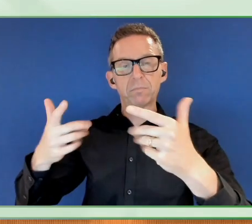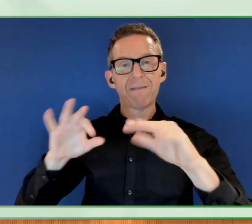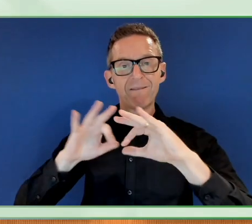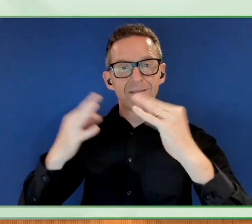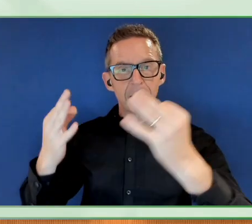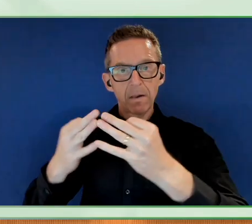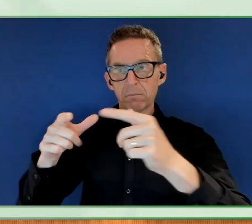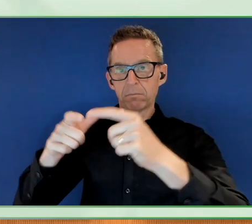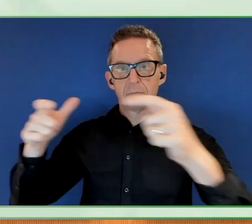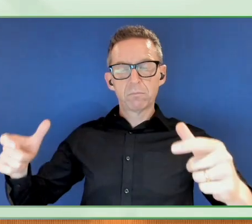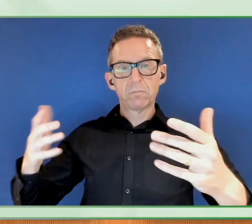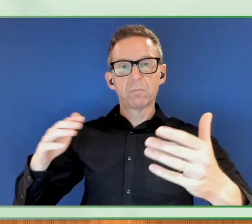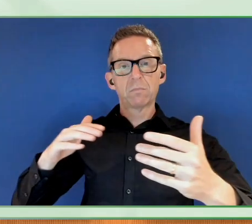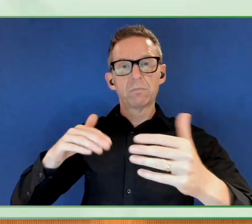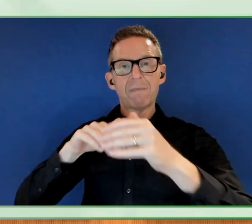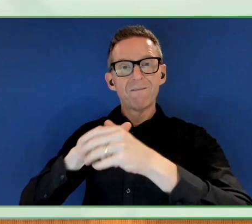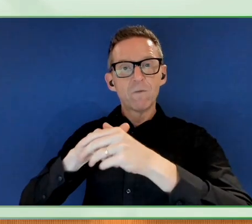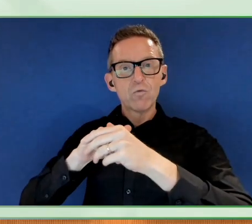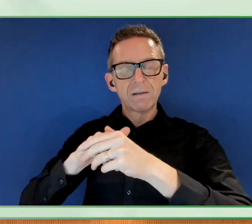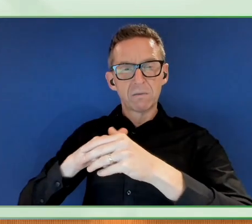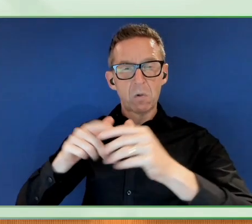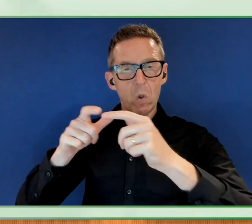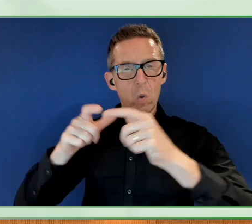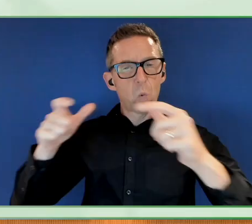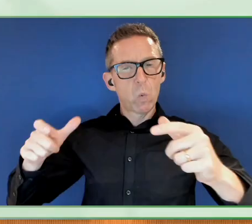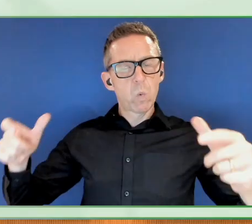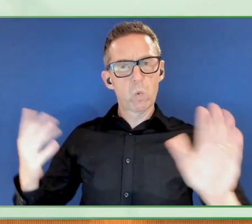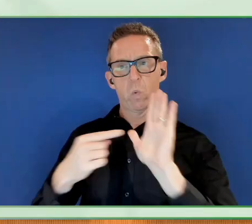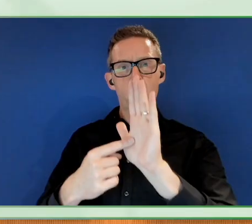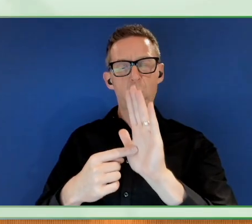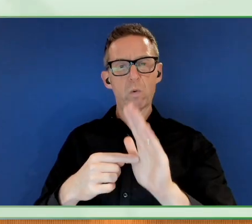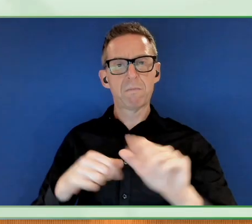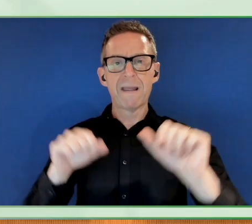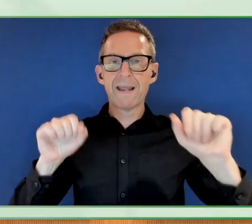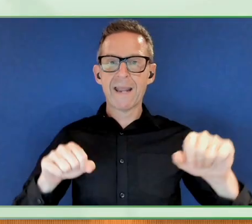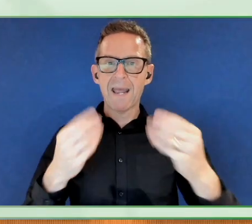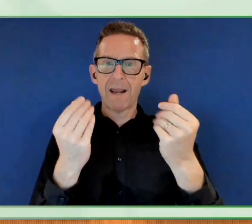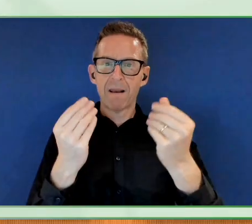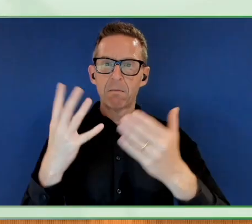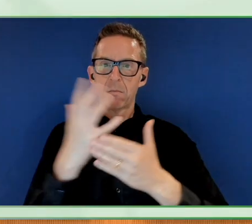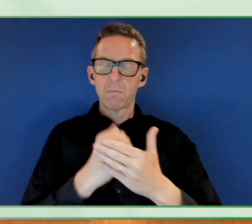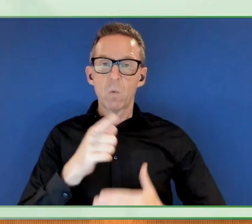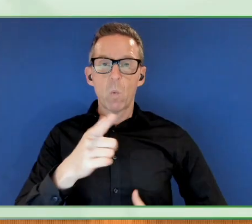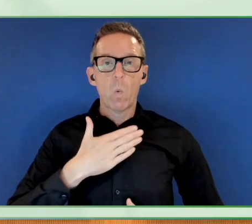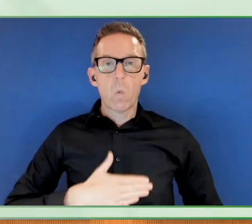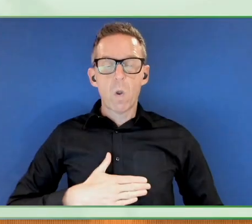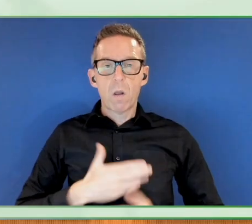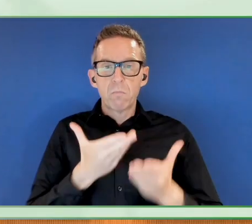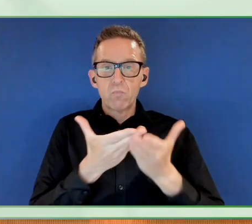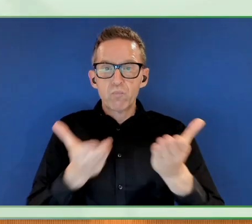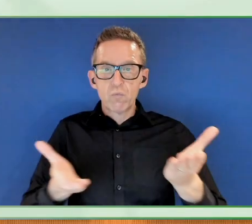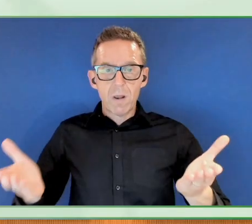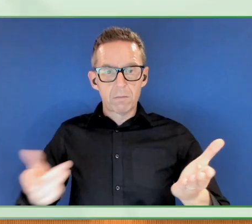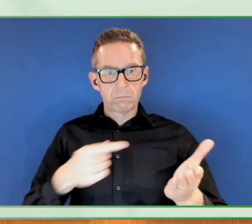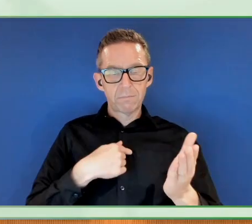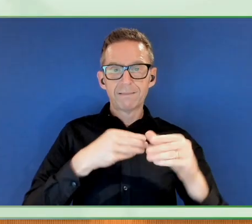huge business case when you want to sell products to people with disabilities. And yes,